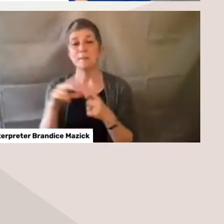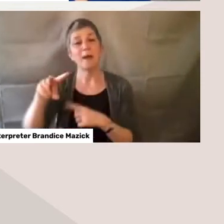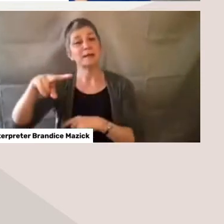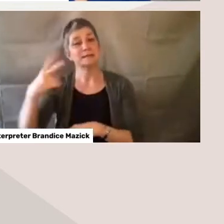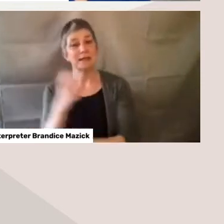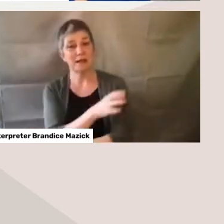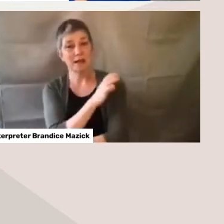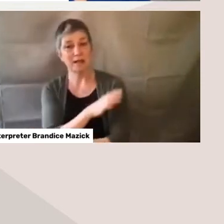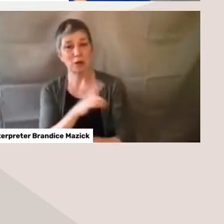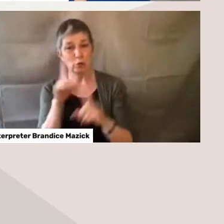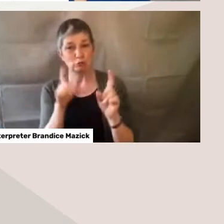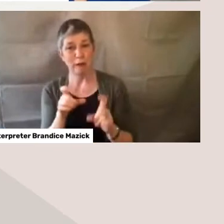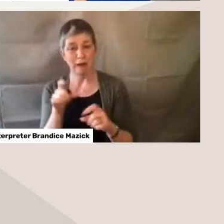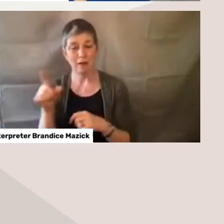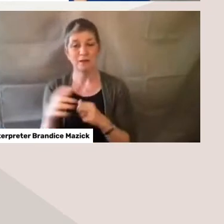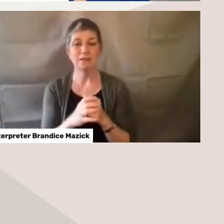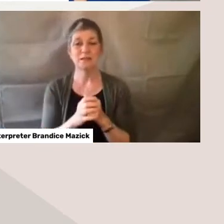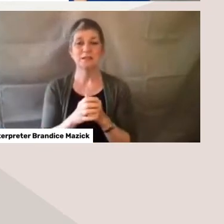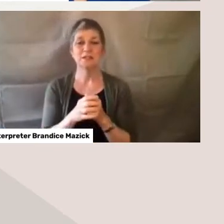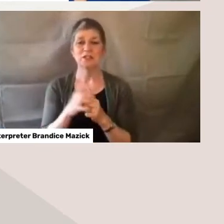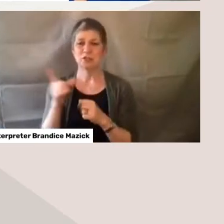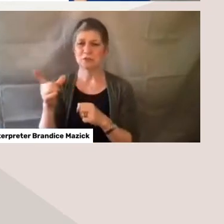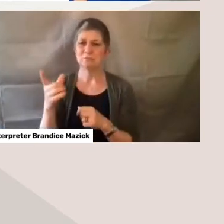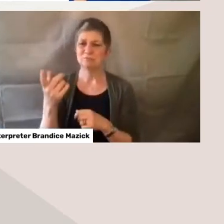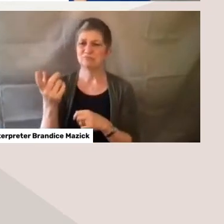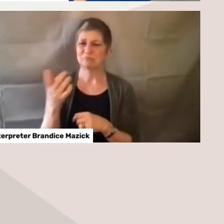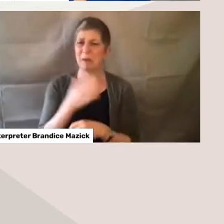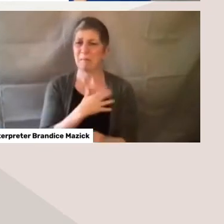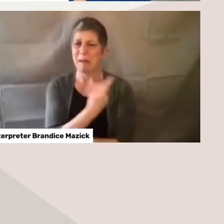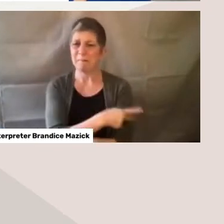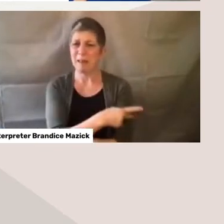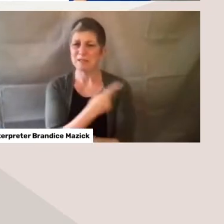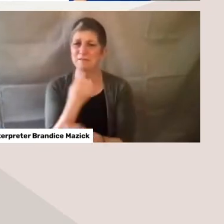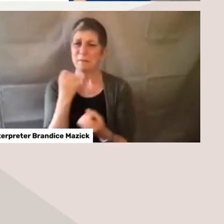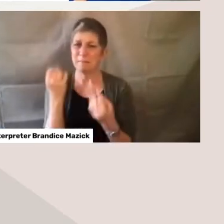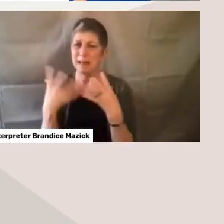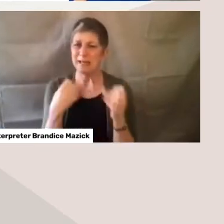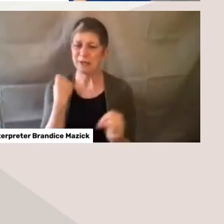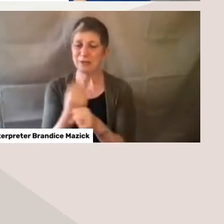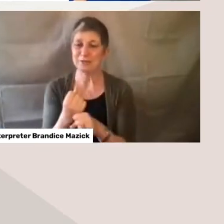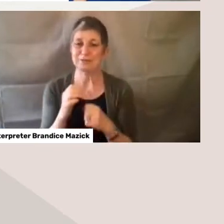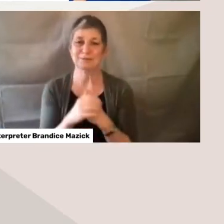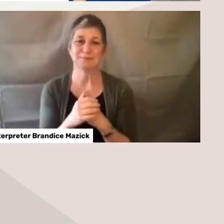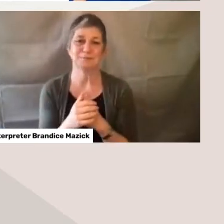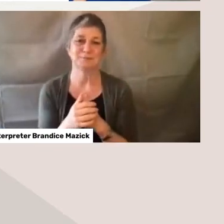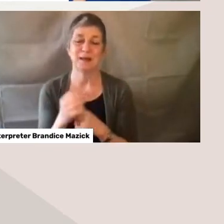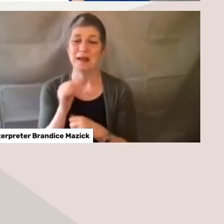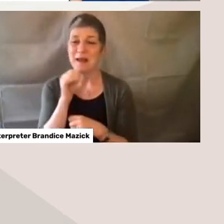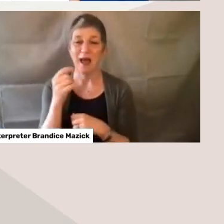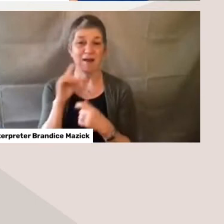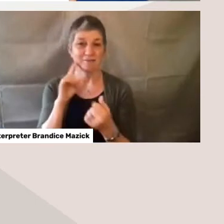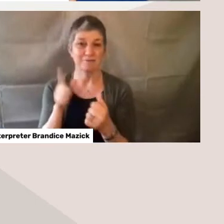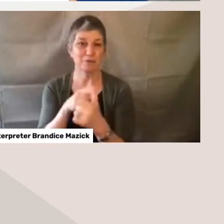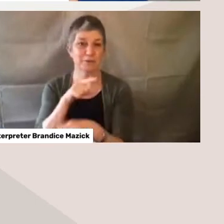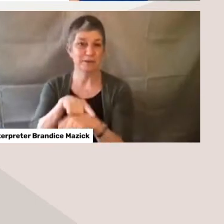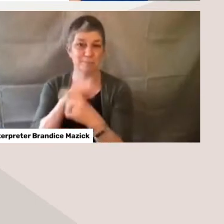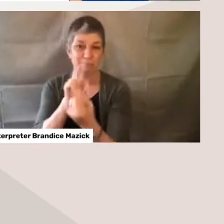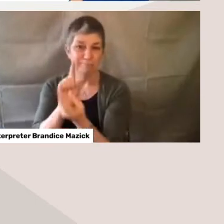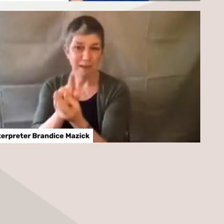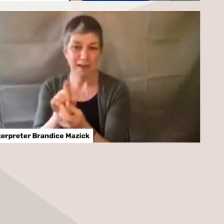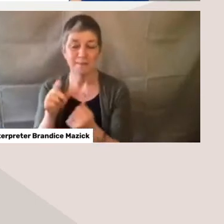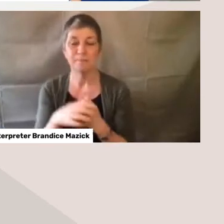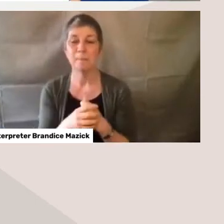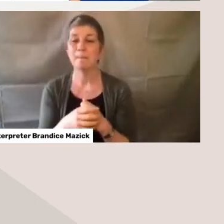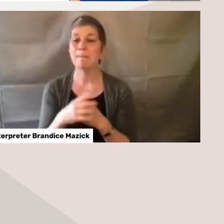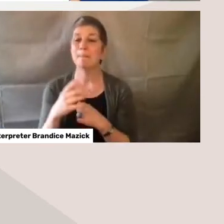clinical trial. And she had been my patient for years, so this was not me meeting her for the first time. And she